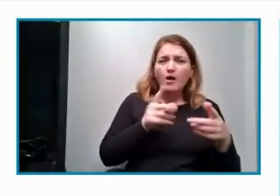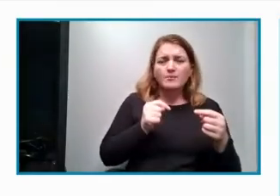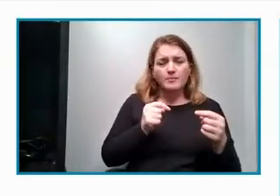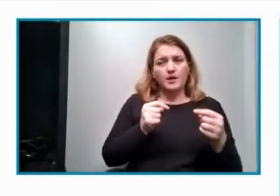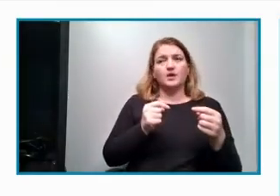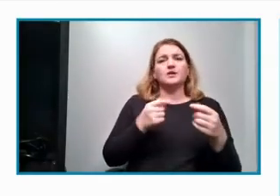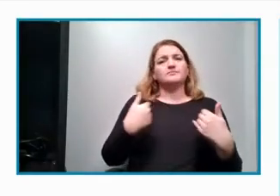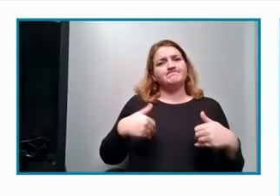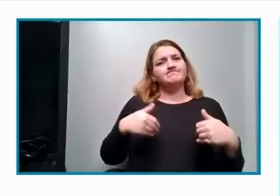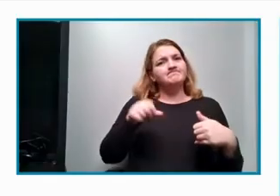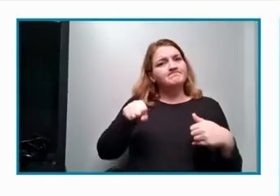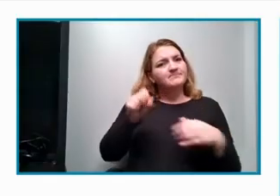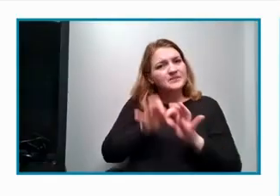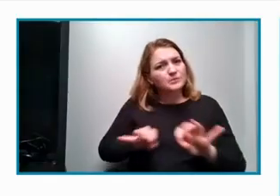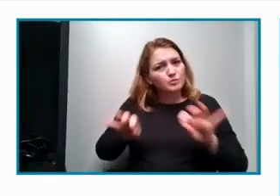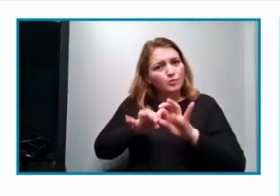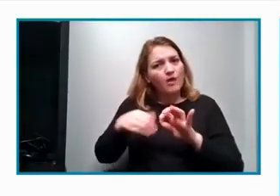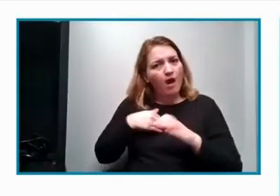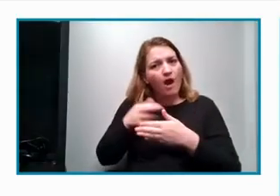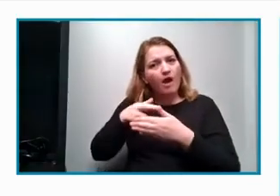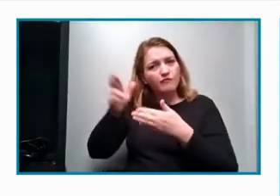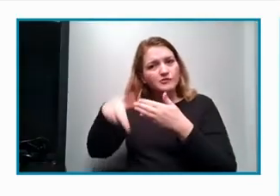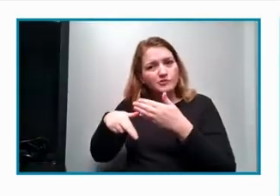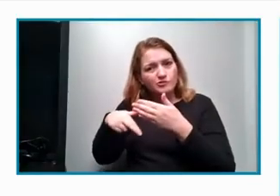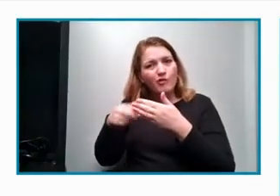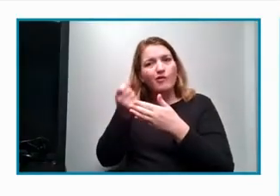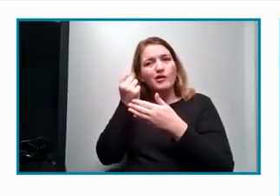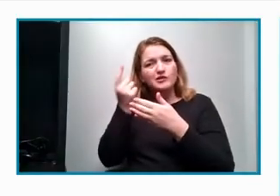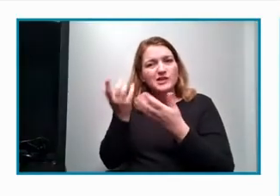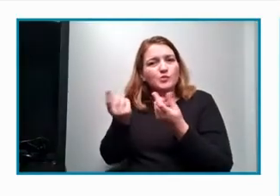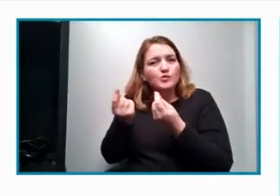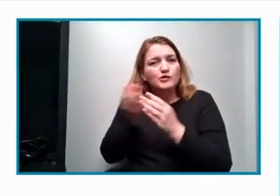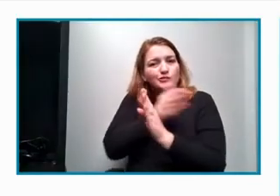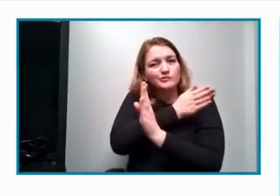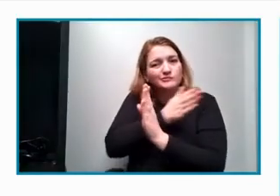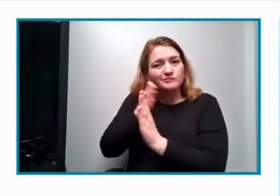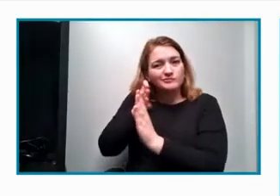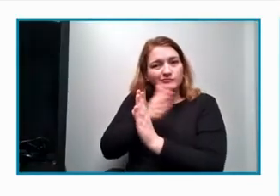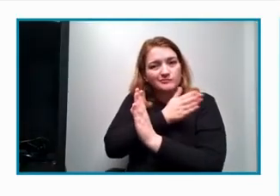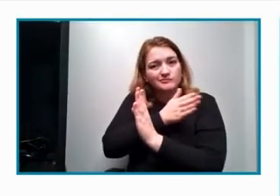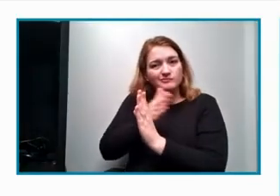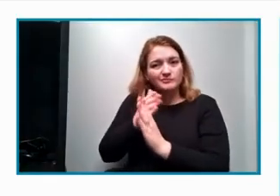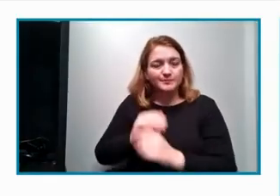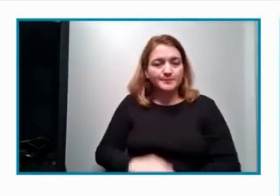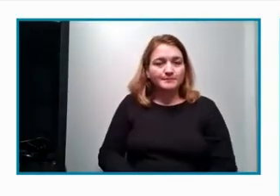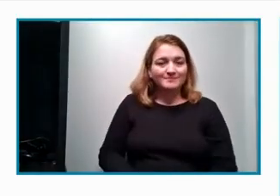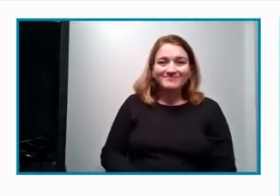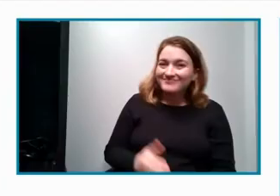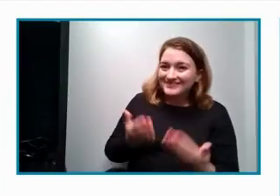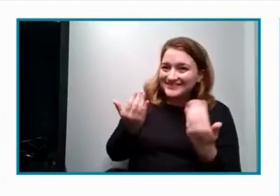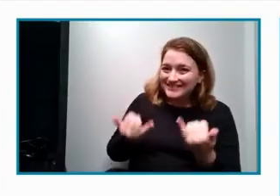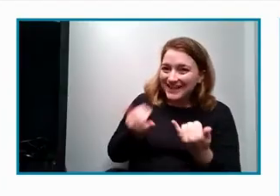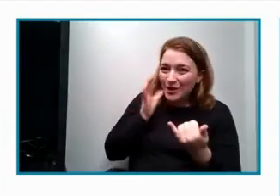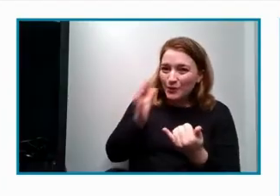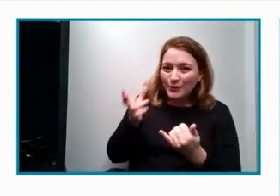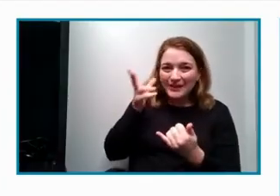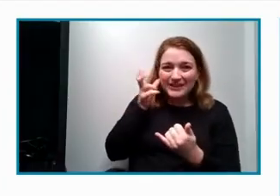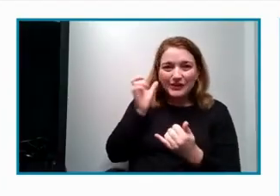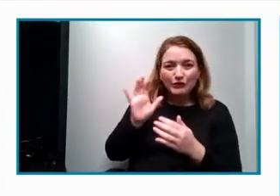yeah, thanks for sharing that. And now we'll hear from So Say We All and their unique